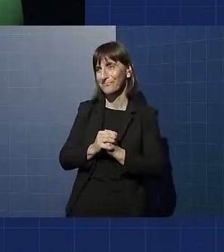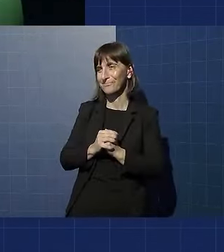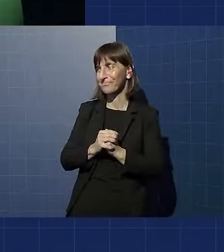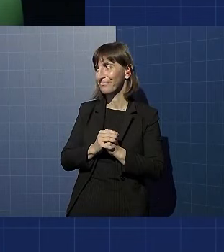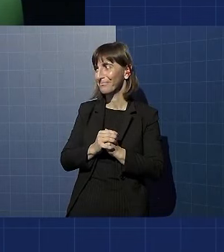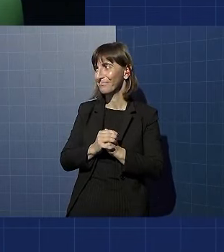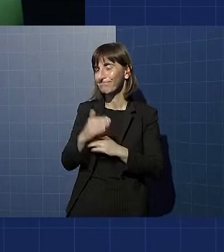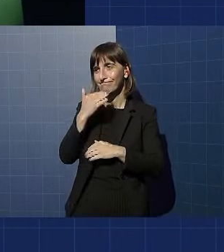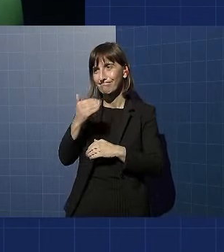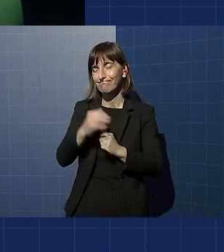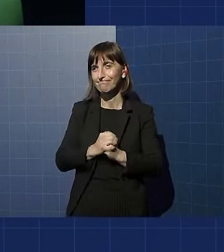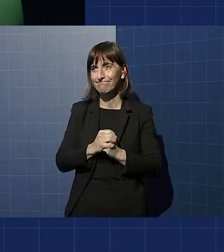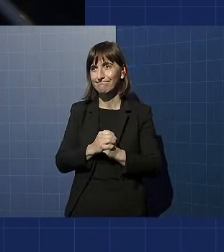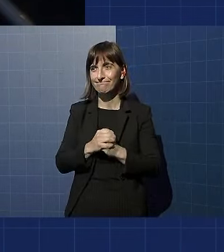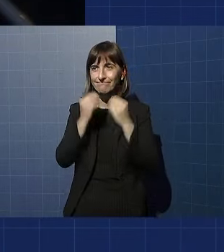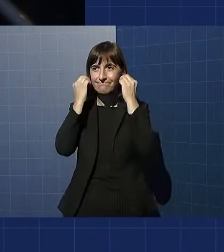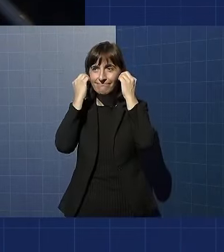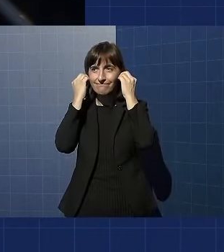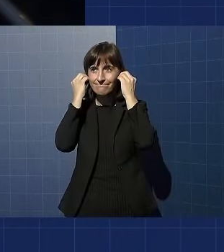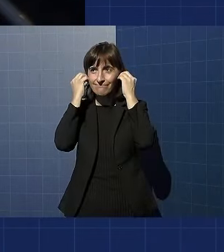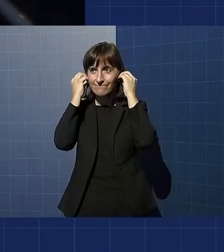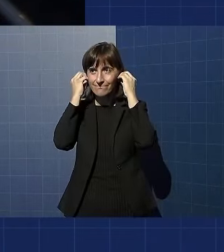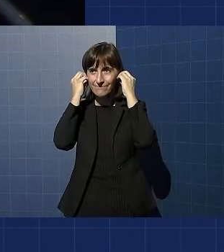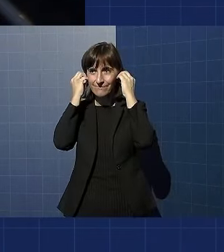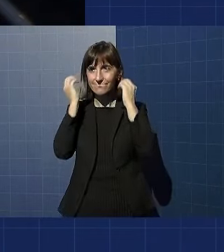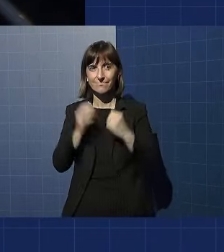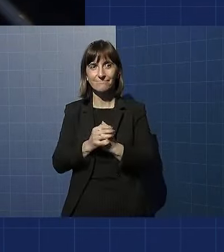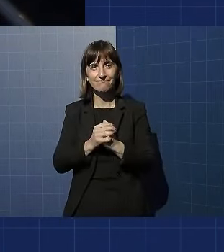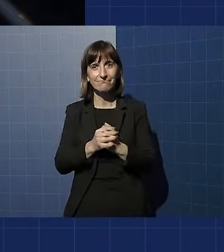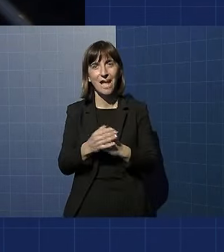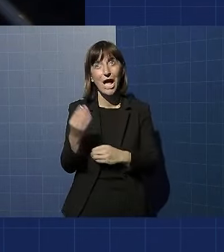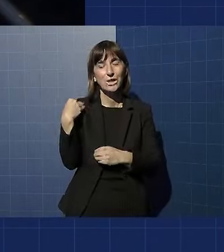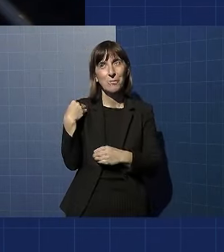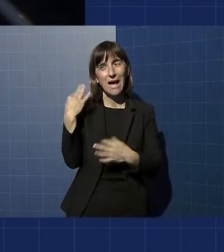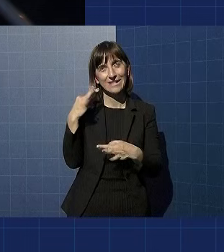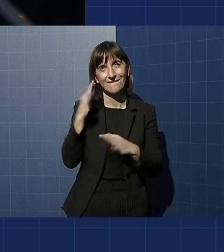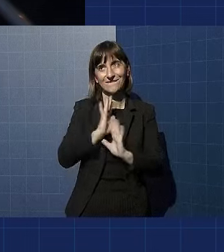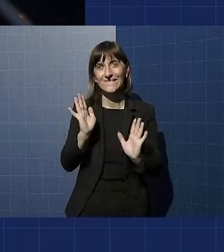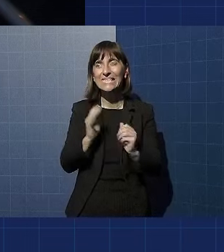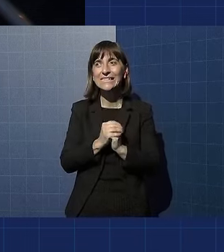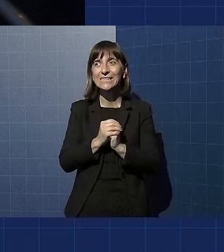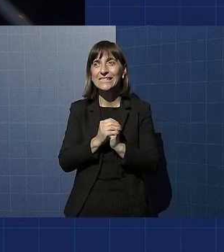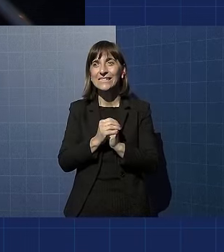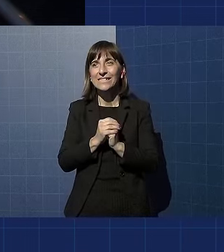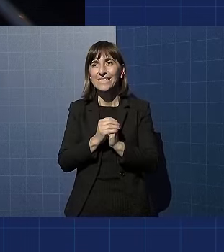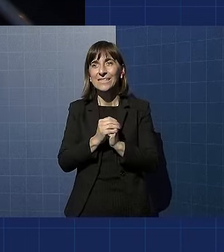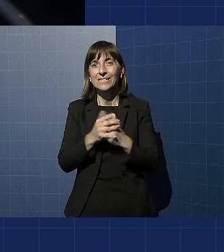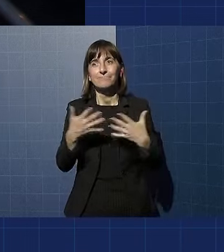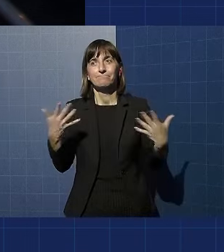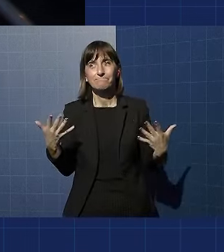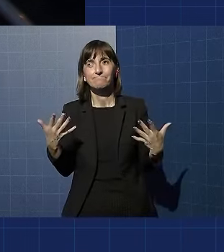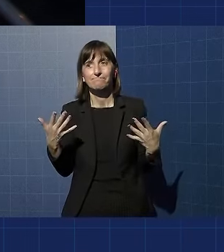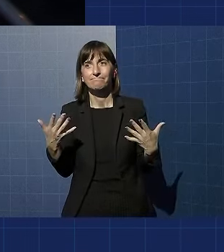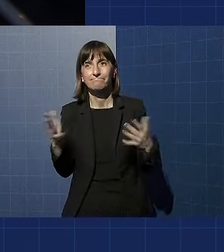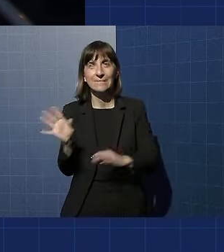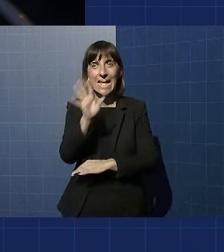Grazie. It's a very good question. It's hard to give an example because not always all